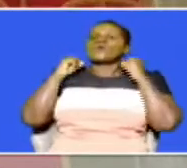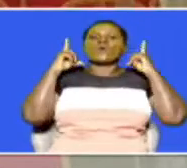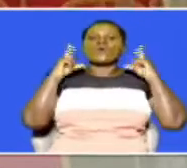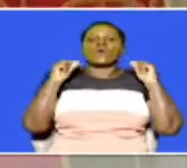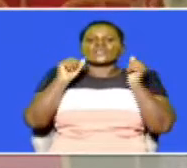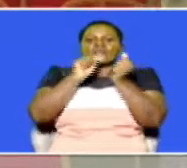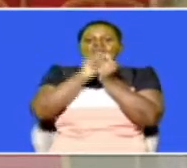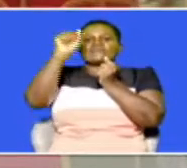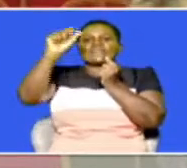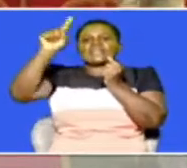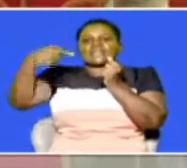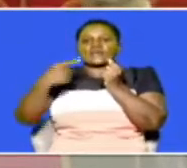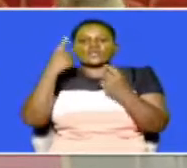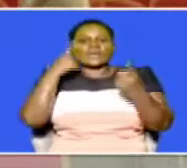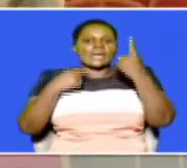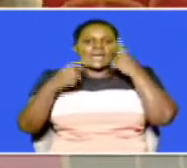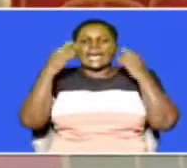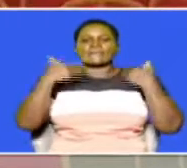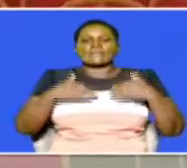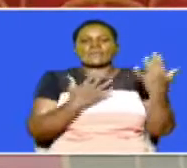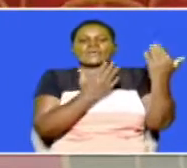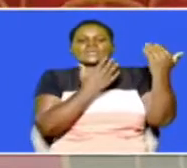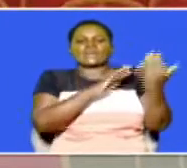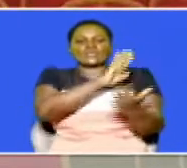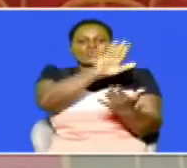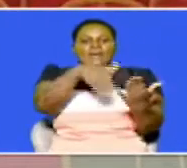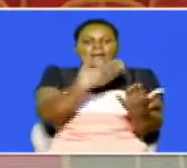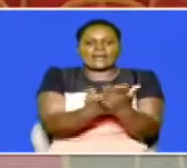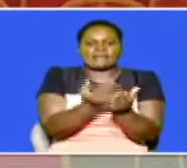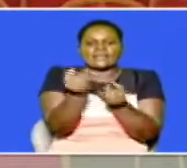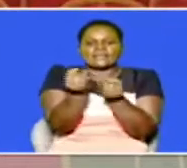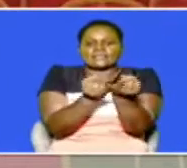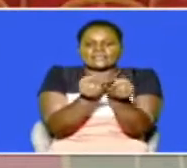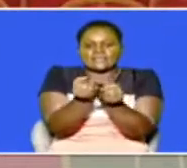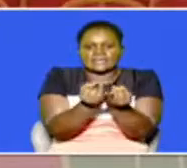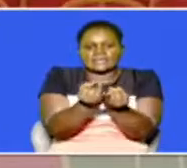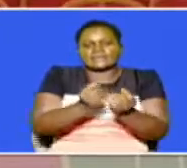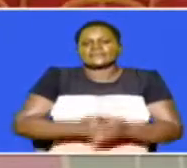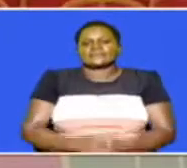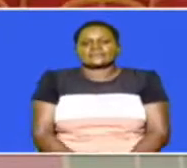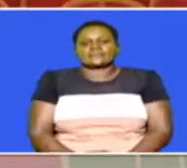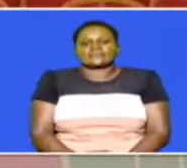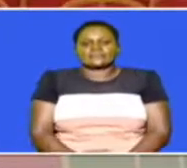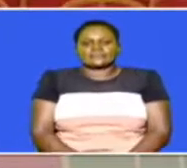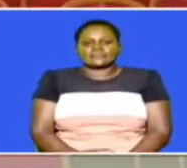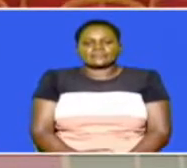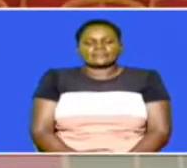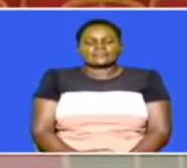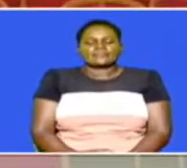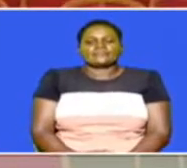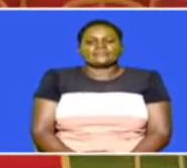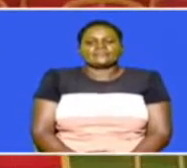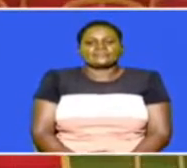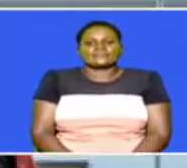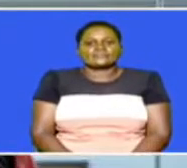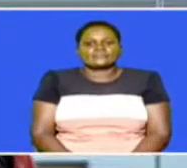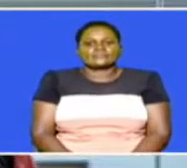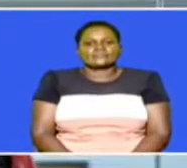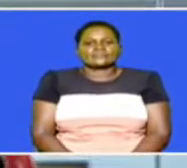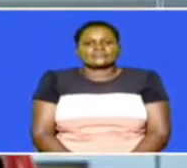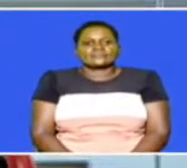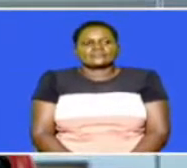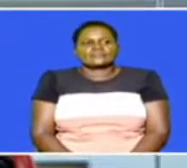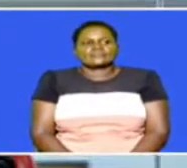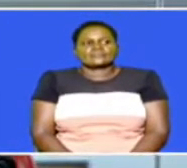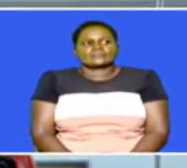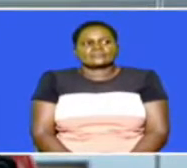least 15,000 mourners who are expected to attend the burial on Saturday. Clement Masombo, KTN News.